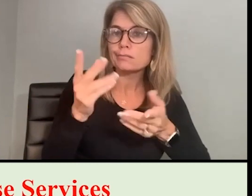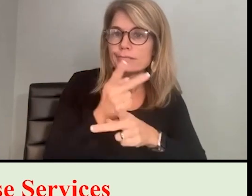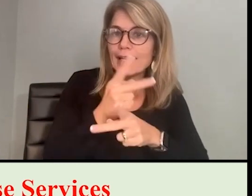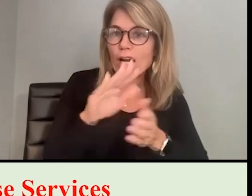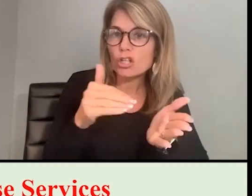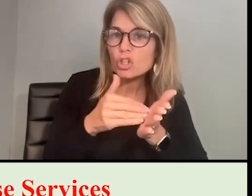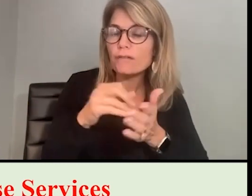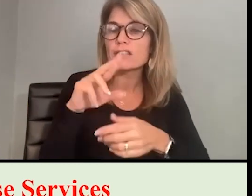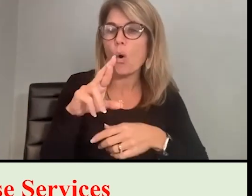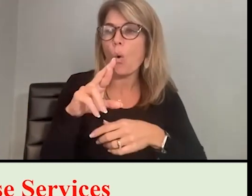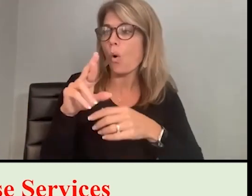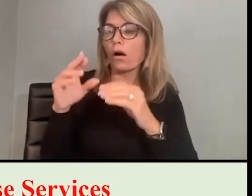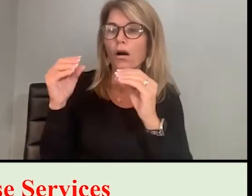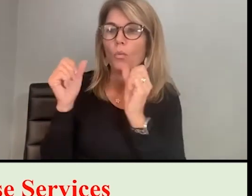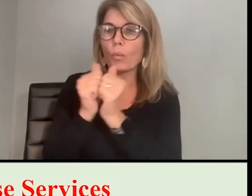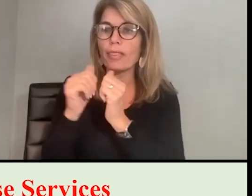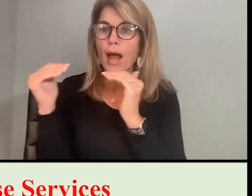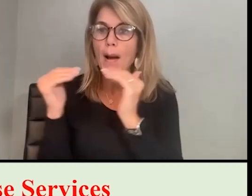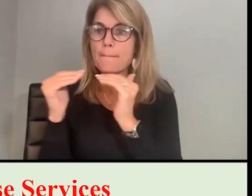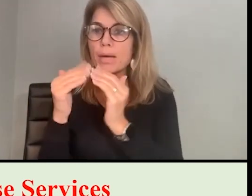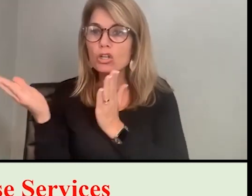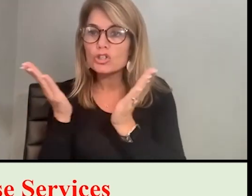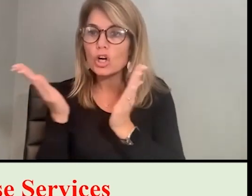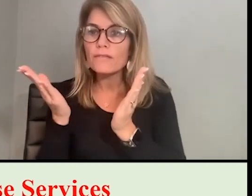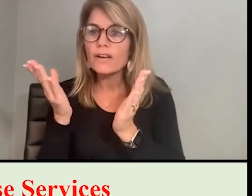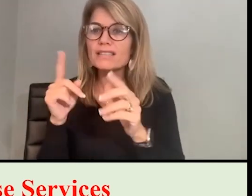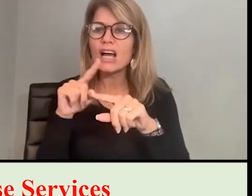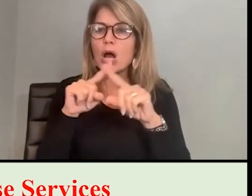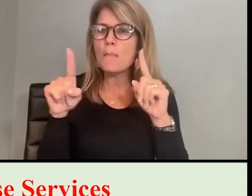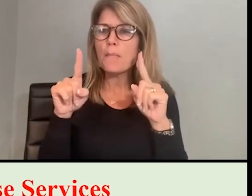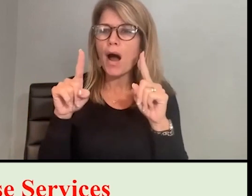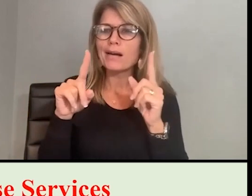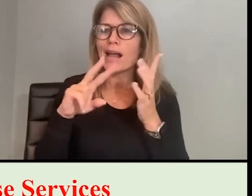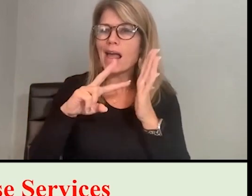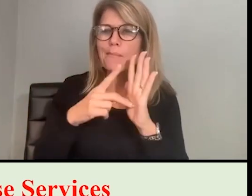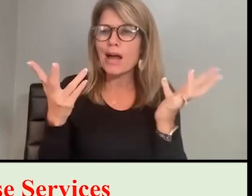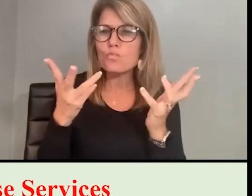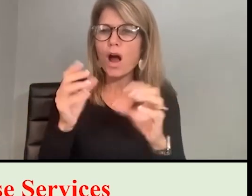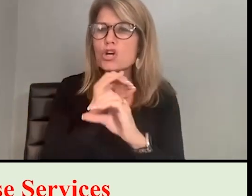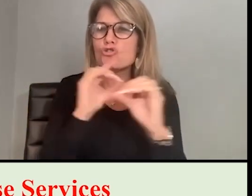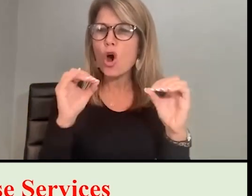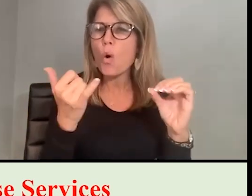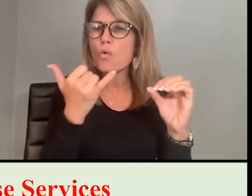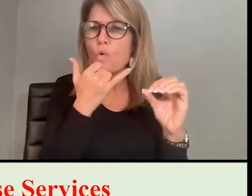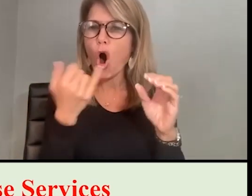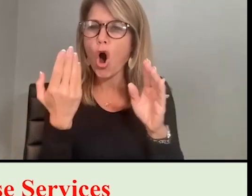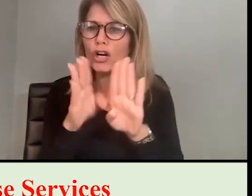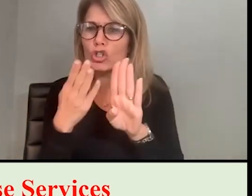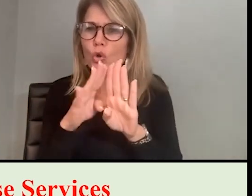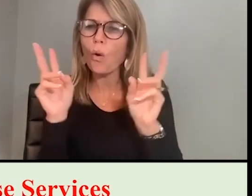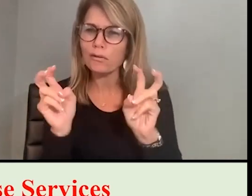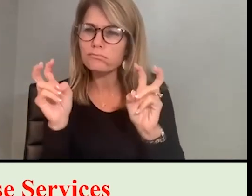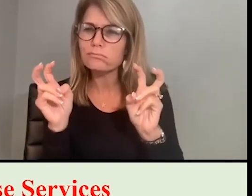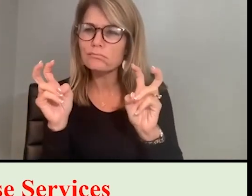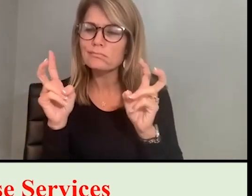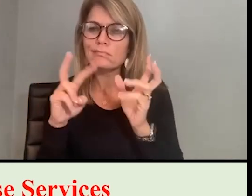was establish the concept of the quote unquote no wrong door to ensure that anyone who is in need,